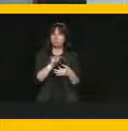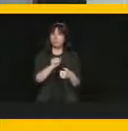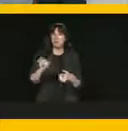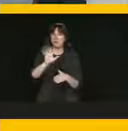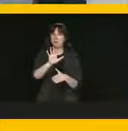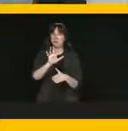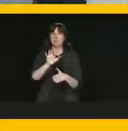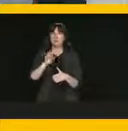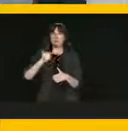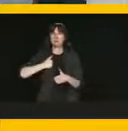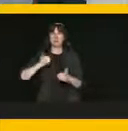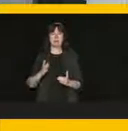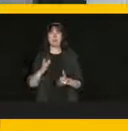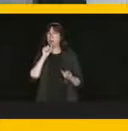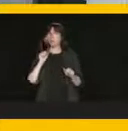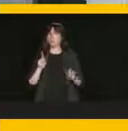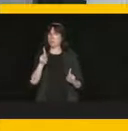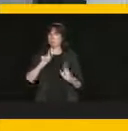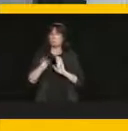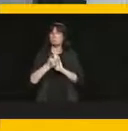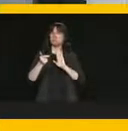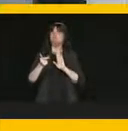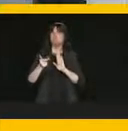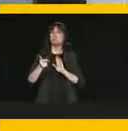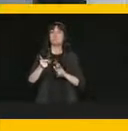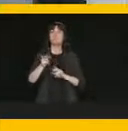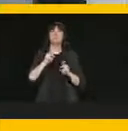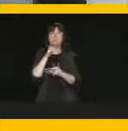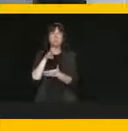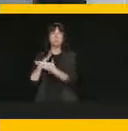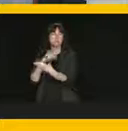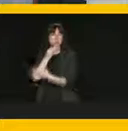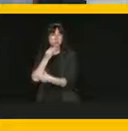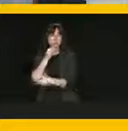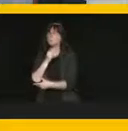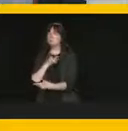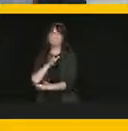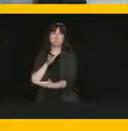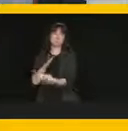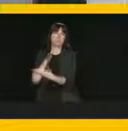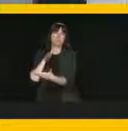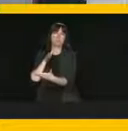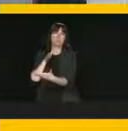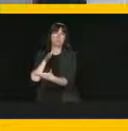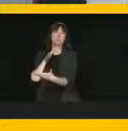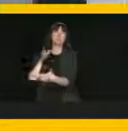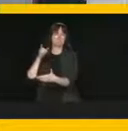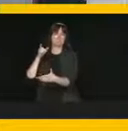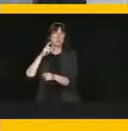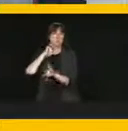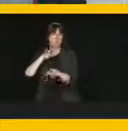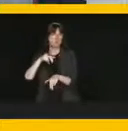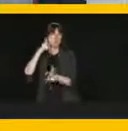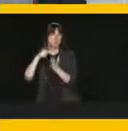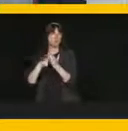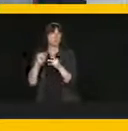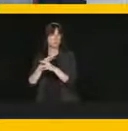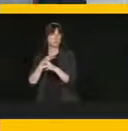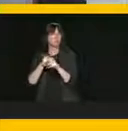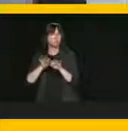in our neighbourhoods. There is no place for anti-Semitism, which B'nai B'rith Canada's report found to be on the rise in